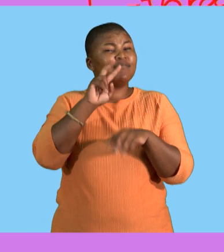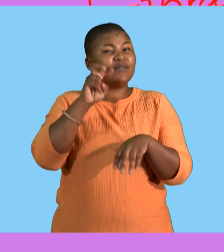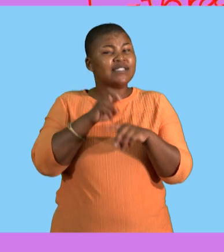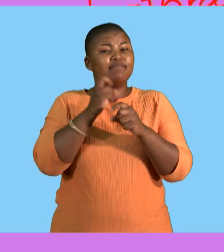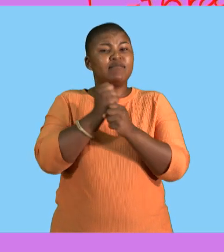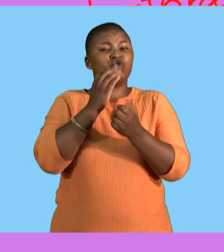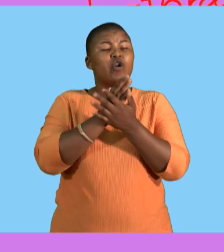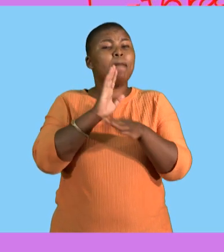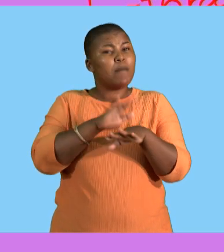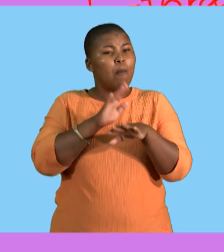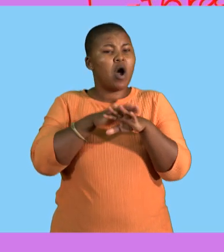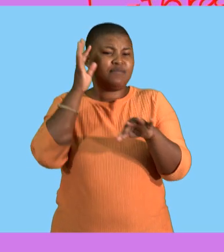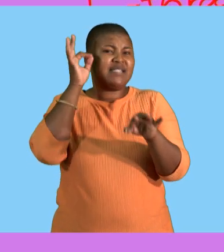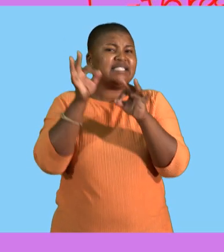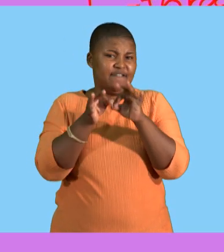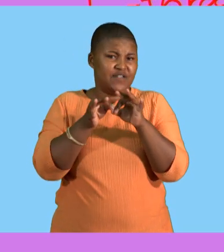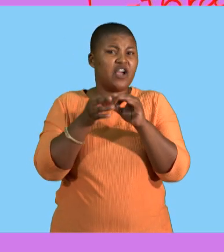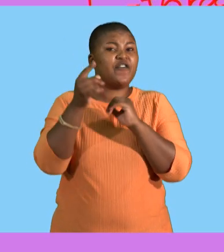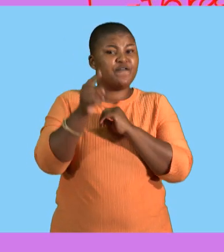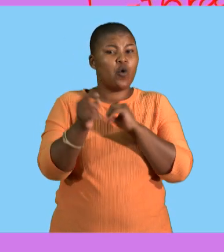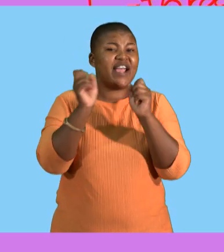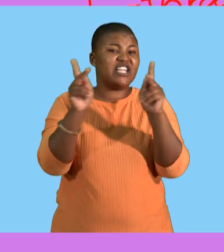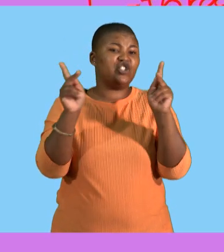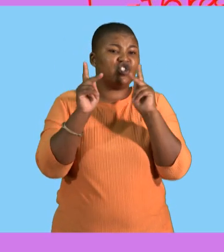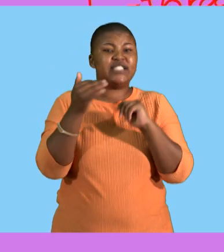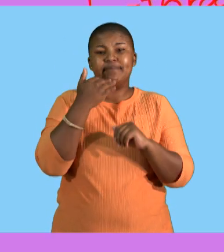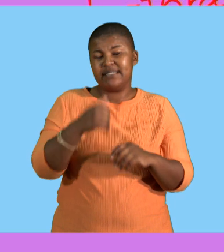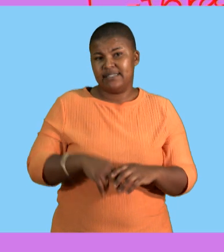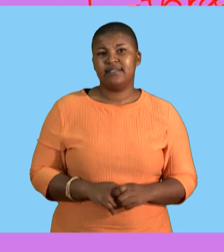more specific when it gets to the kitchen.